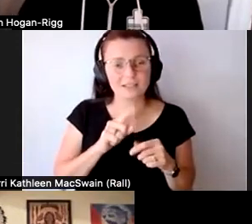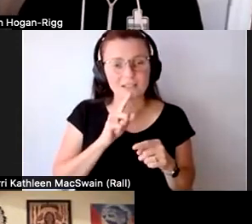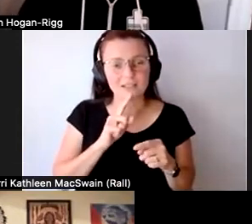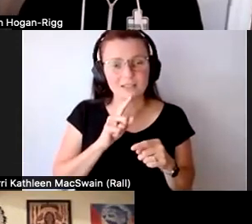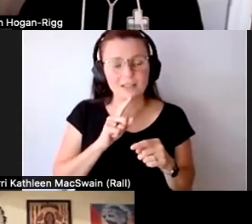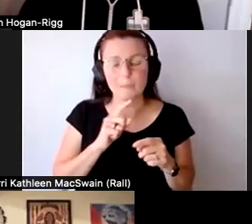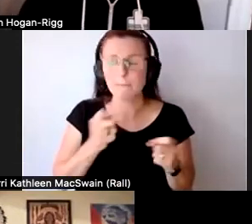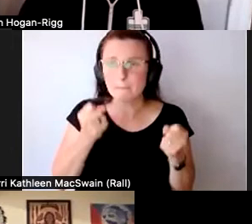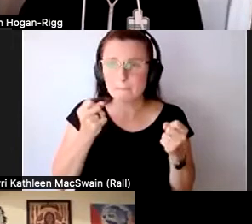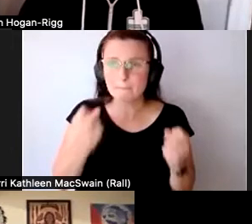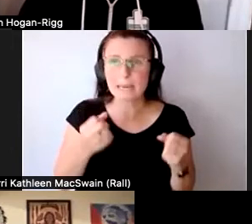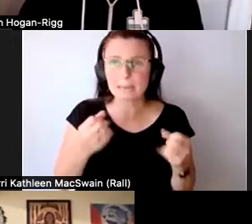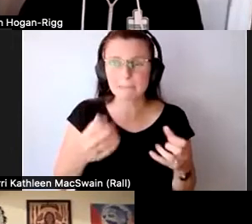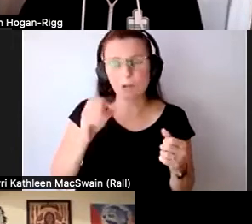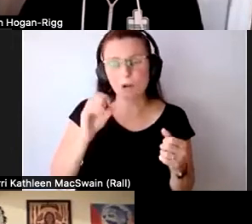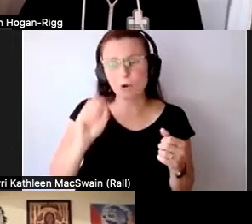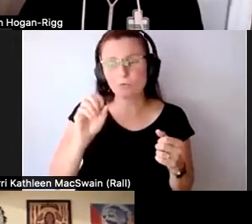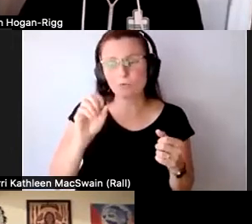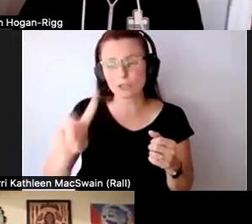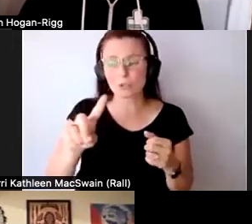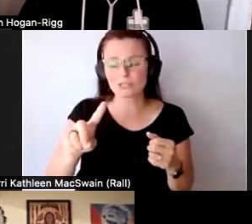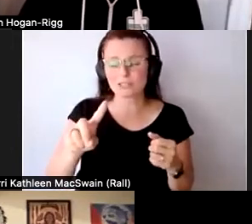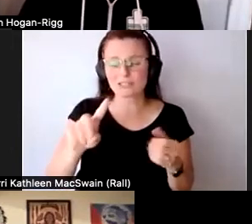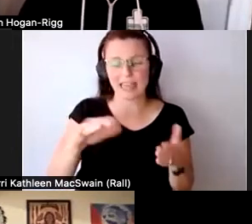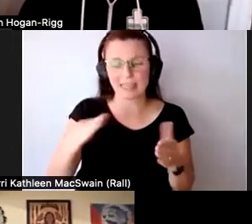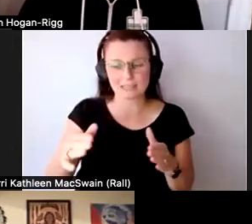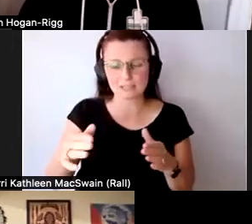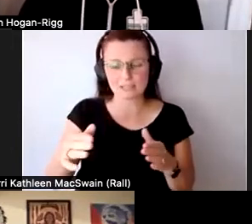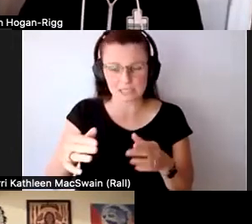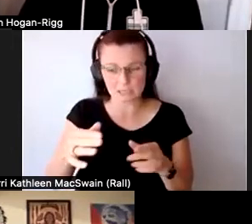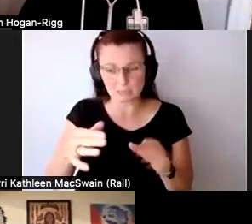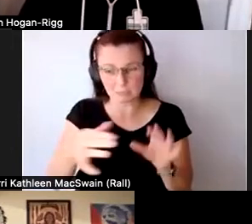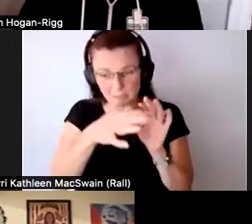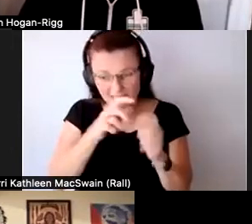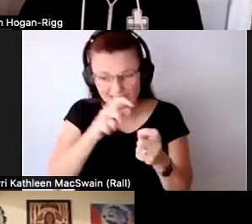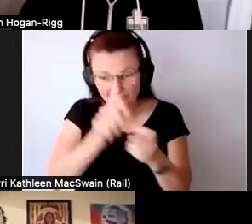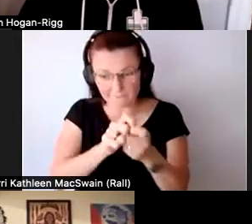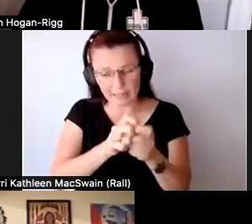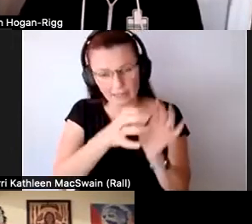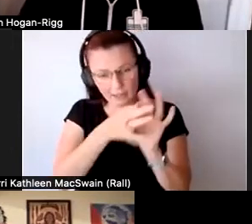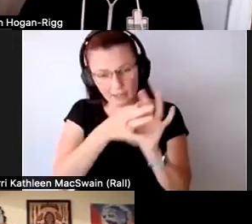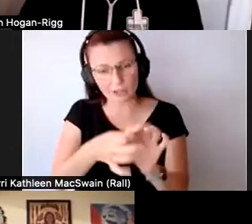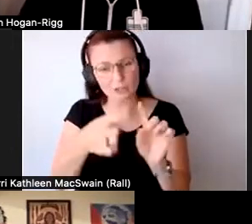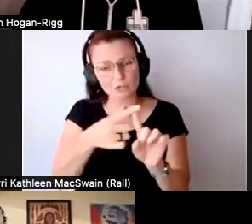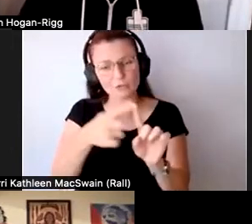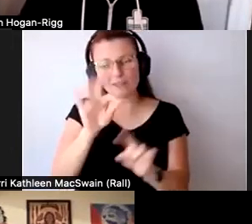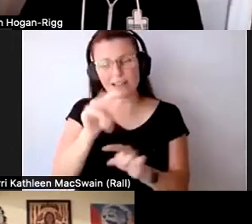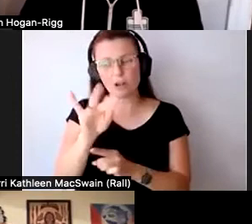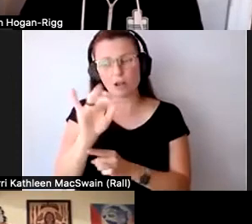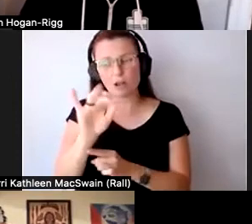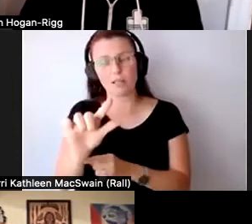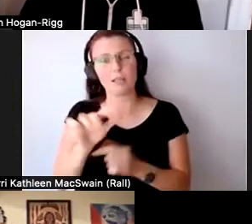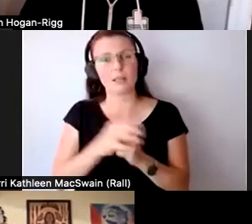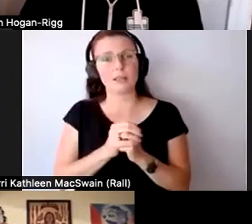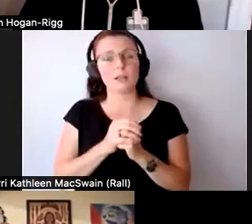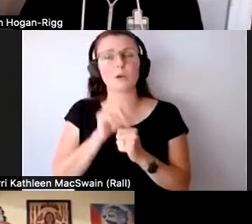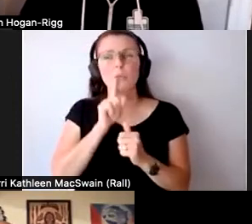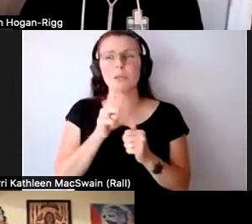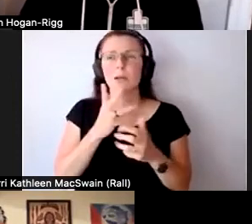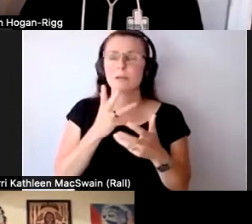specifically really impacted by fentanyl. So if we're going to think it's okay for people to continue using on their